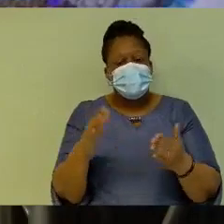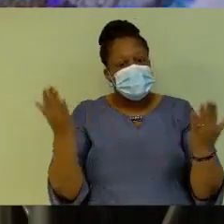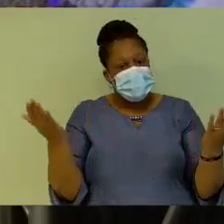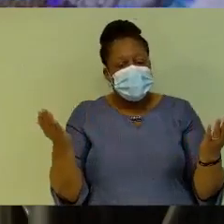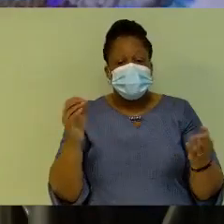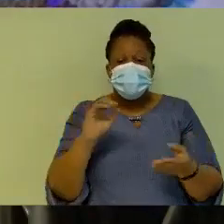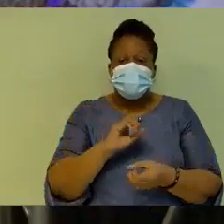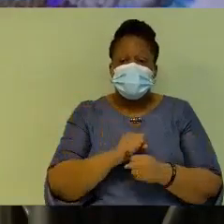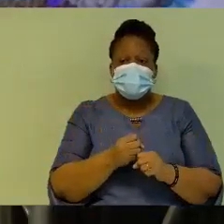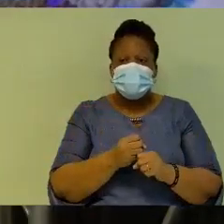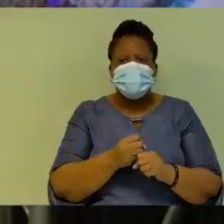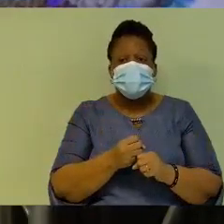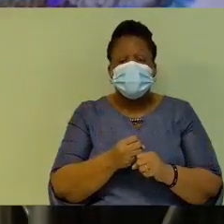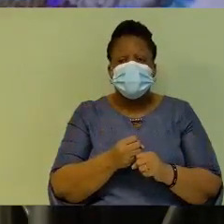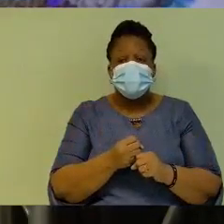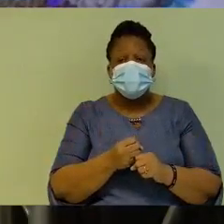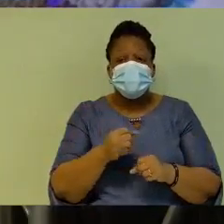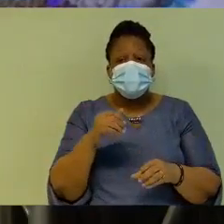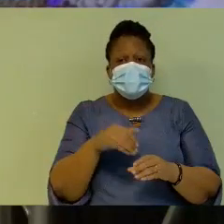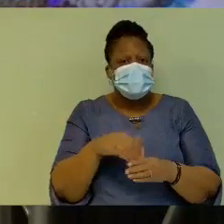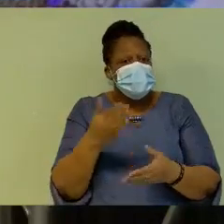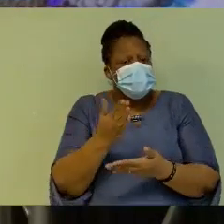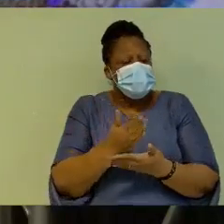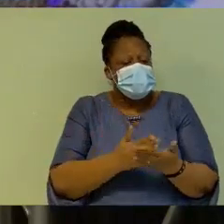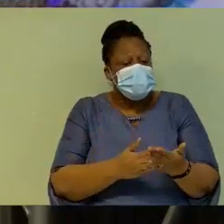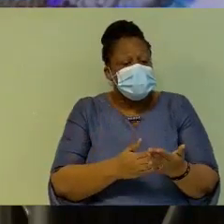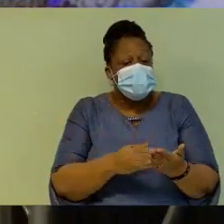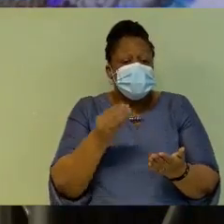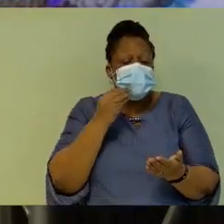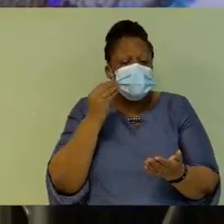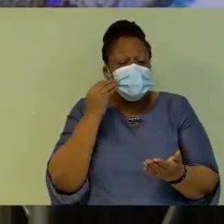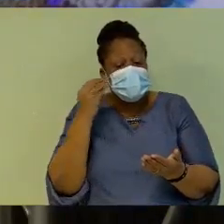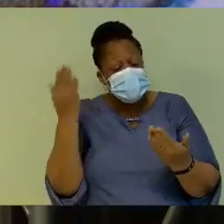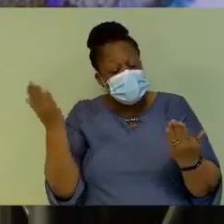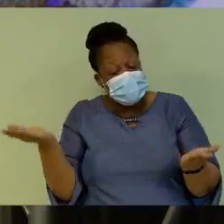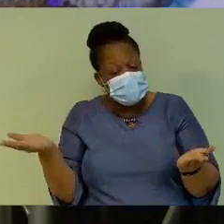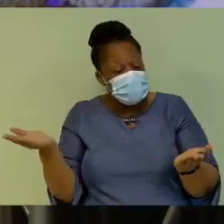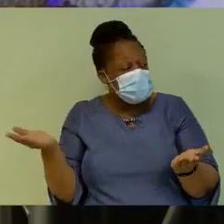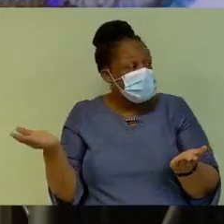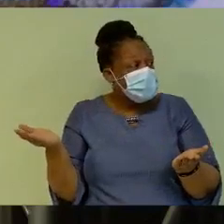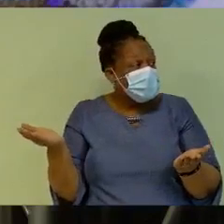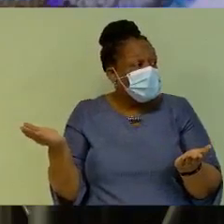all of that, there would have also been the retirement of the then chief